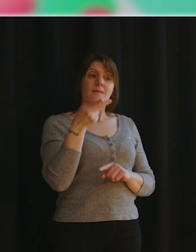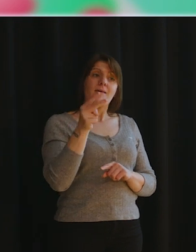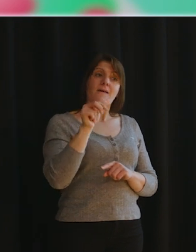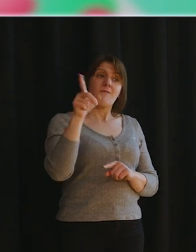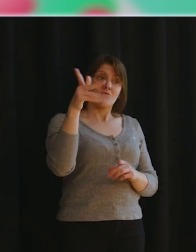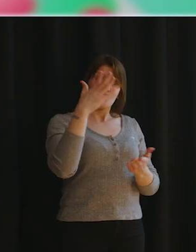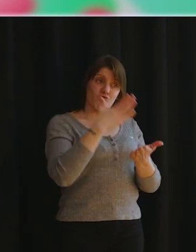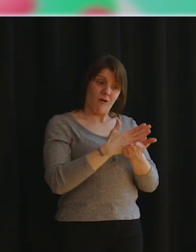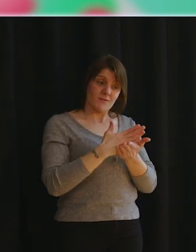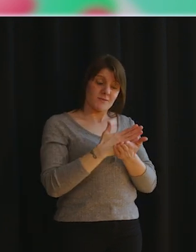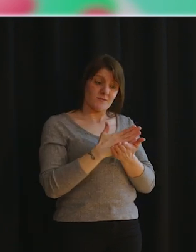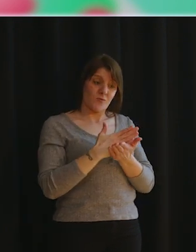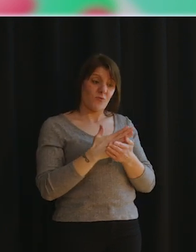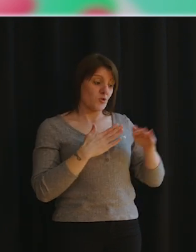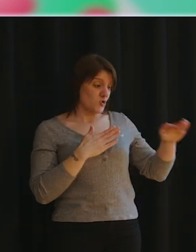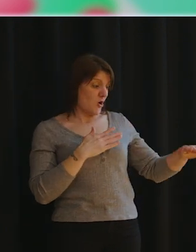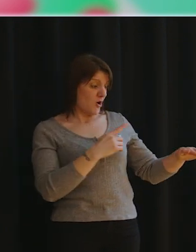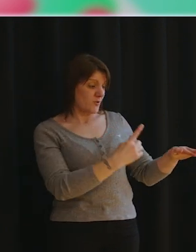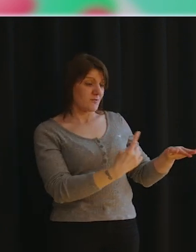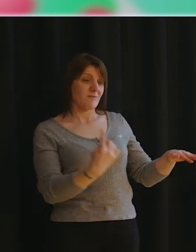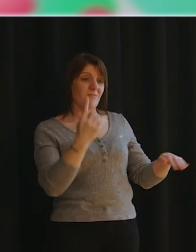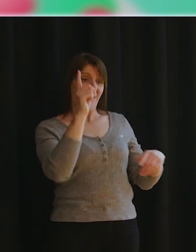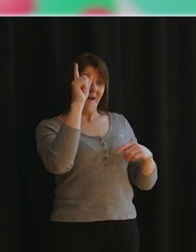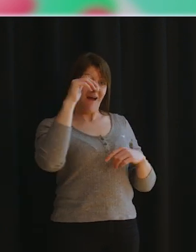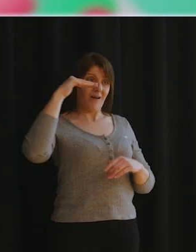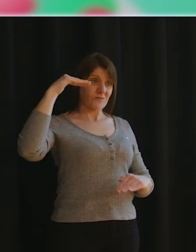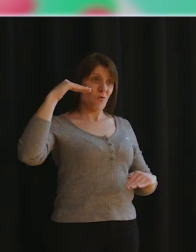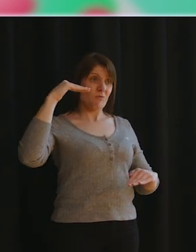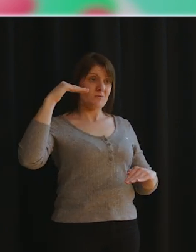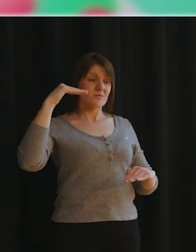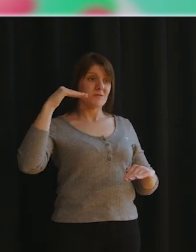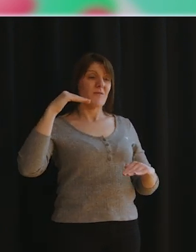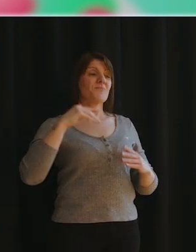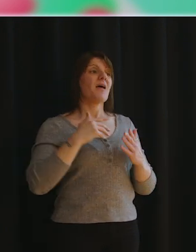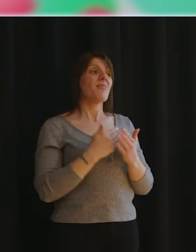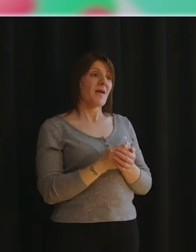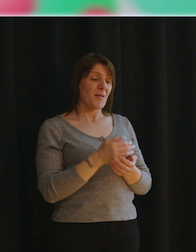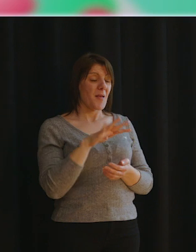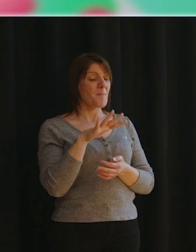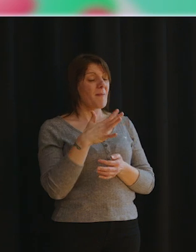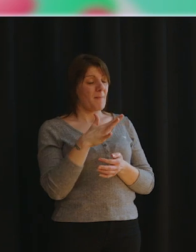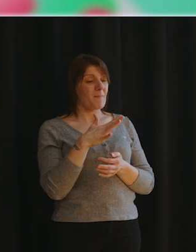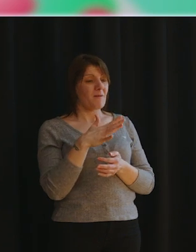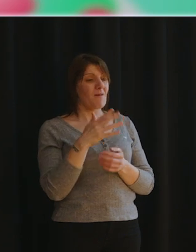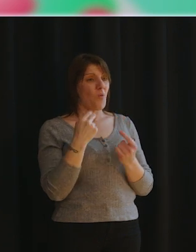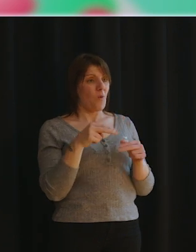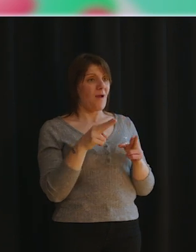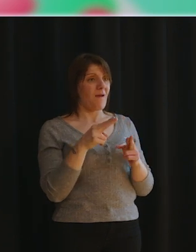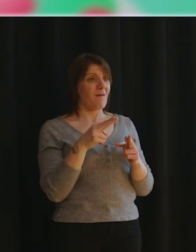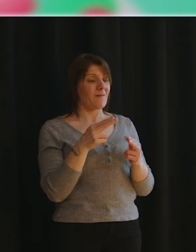and the child, if there's that ideals and those concepts, then there might be a way through.